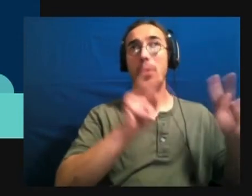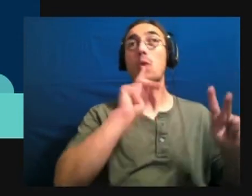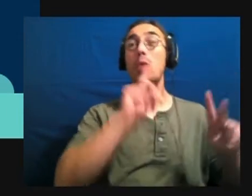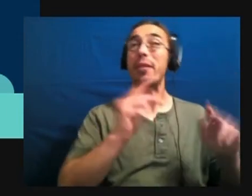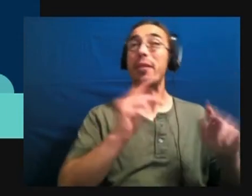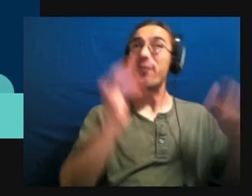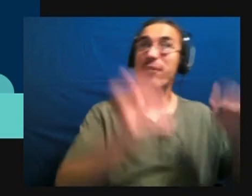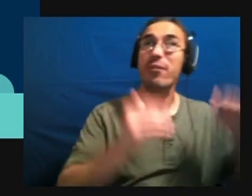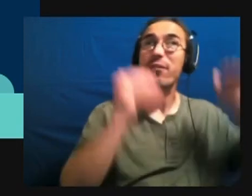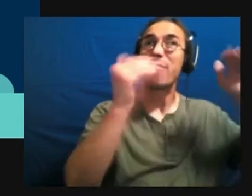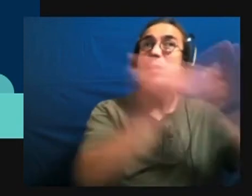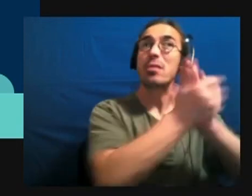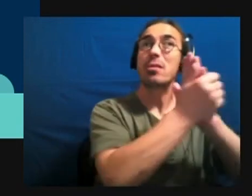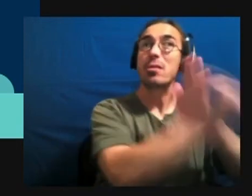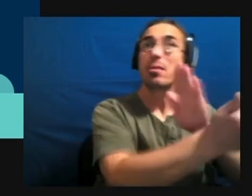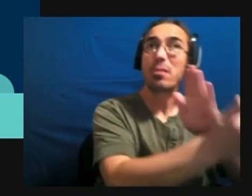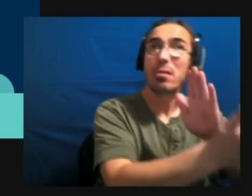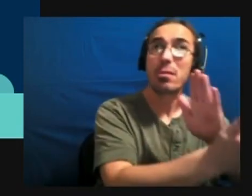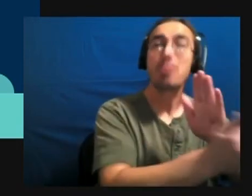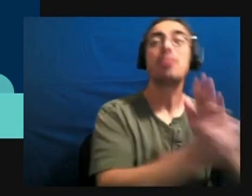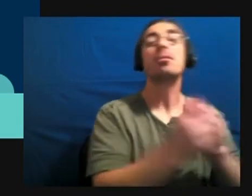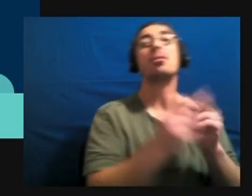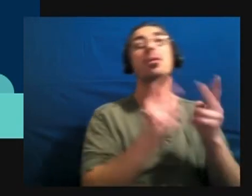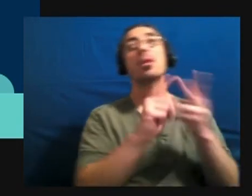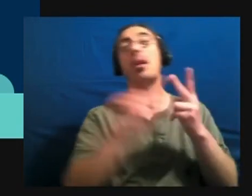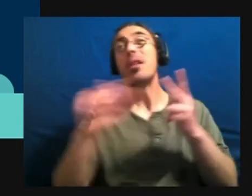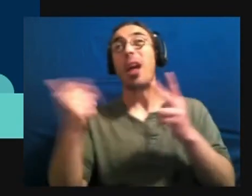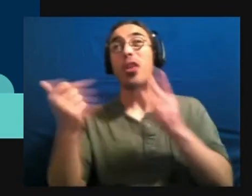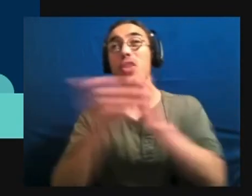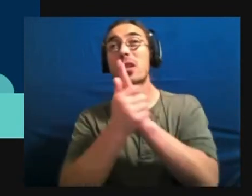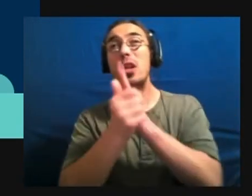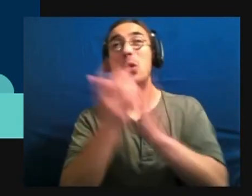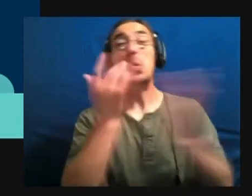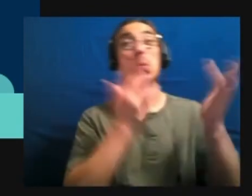some areas and have deficits in others, where